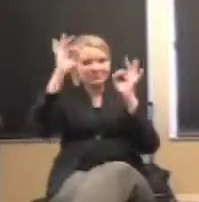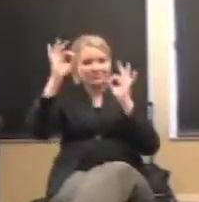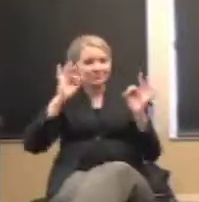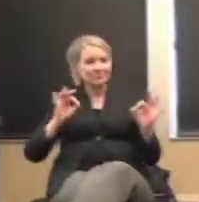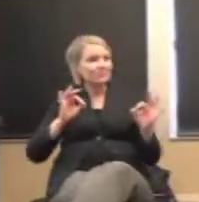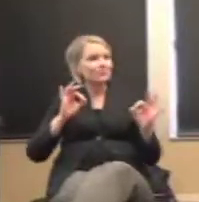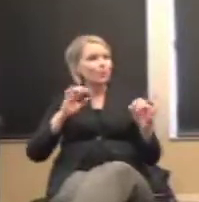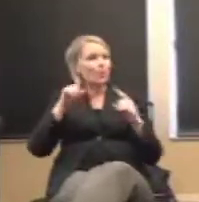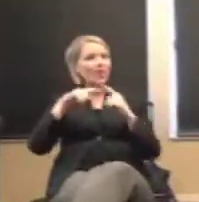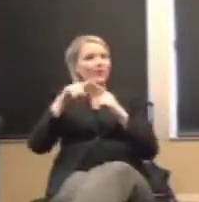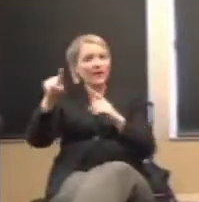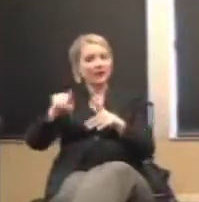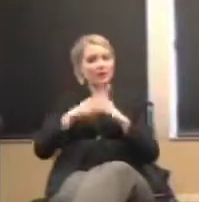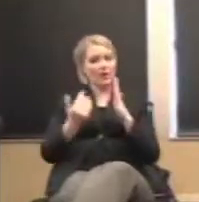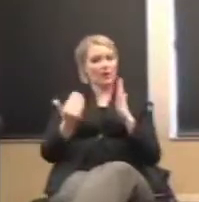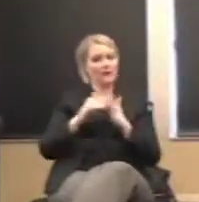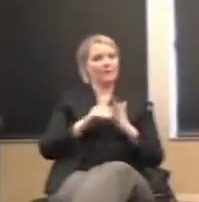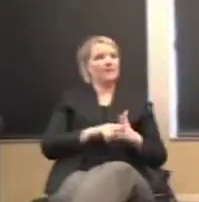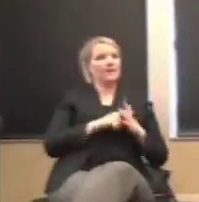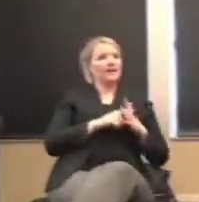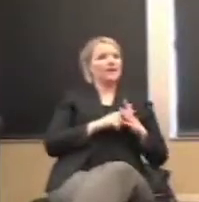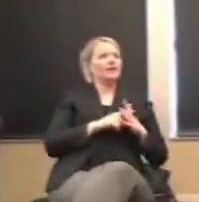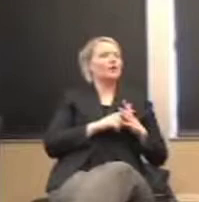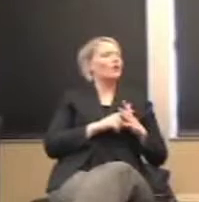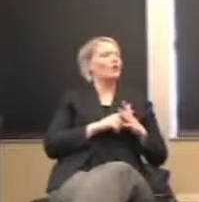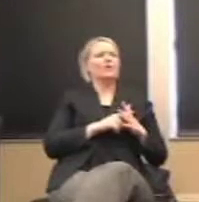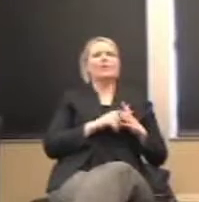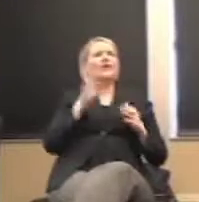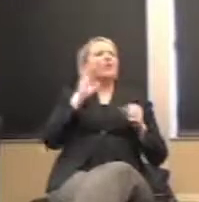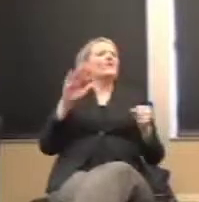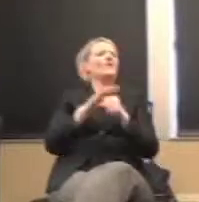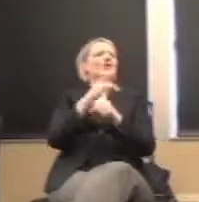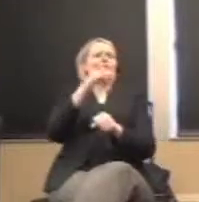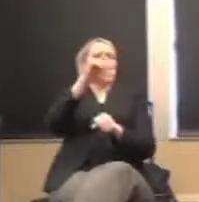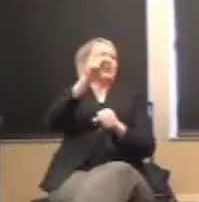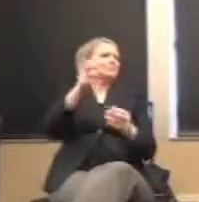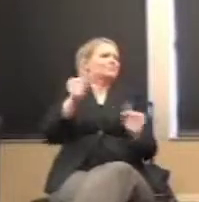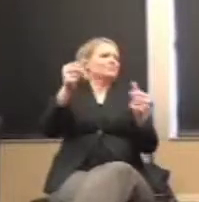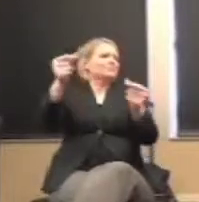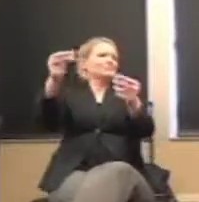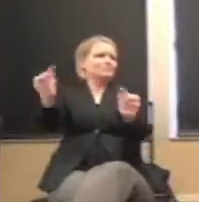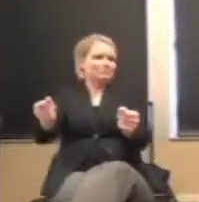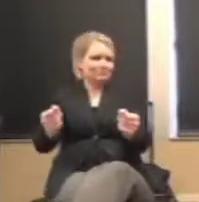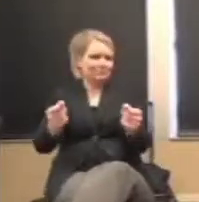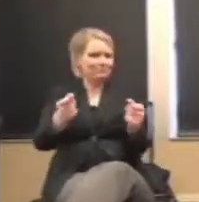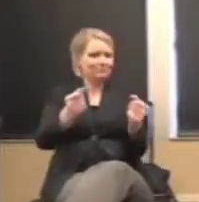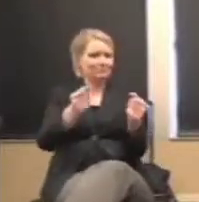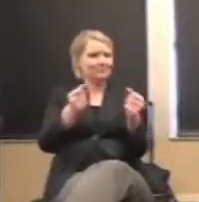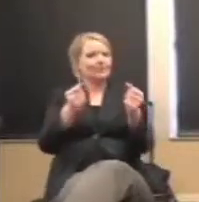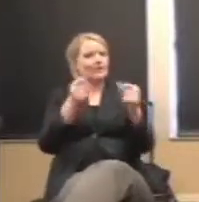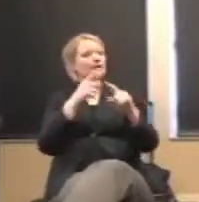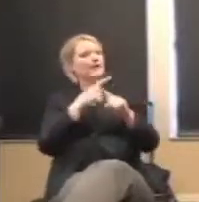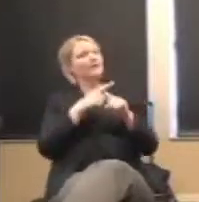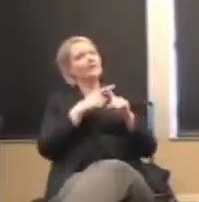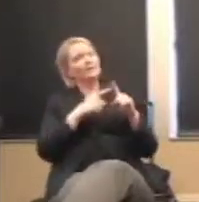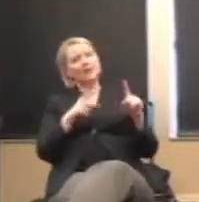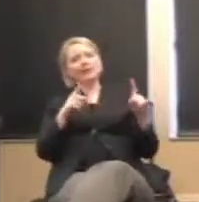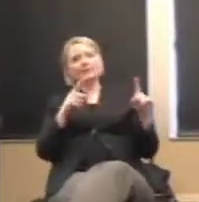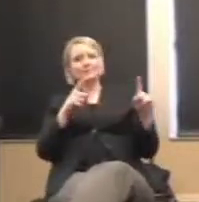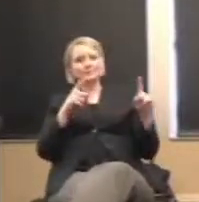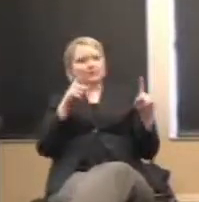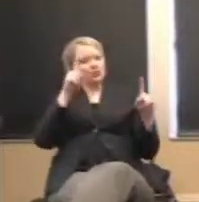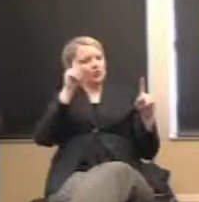through that training, and they'll move quick. Those holes are going to be filled. They're able to tell this to this. They're going to fill in those holes. But it all comes from that